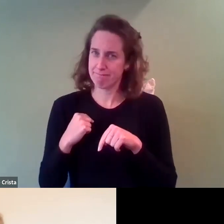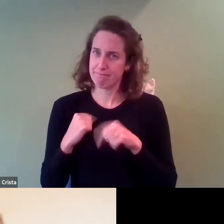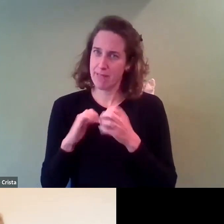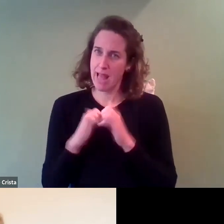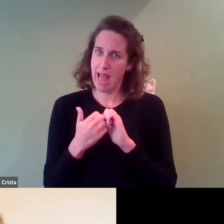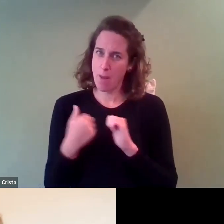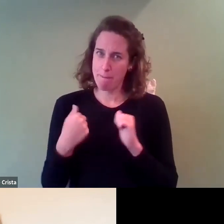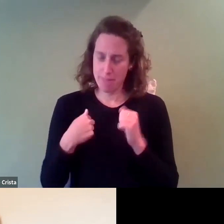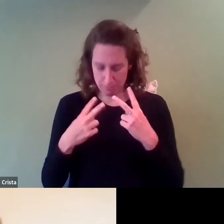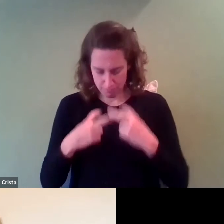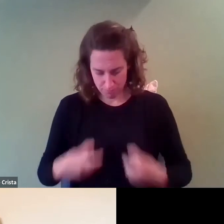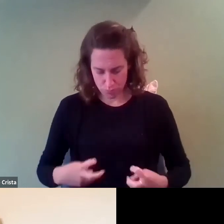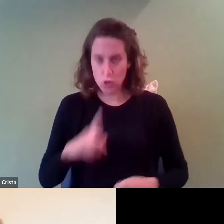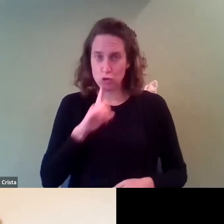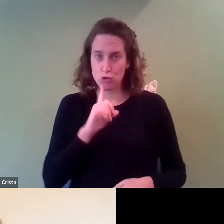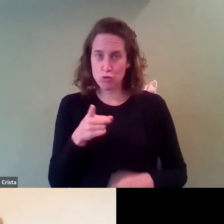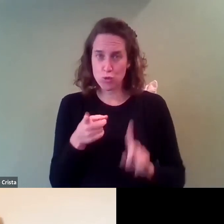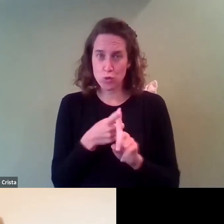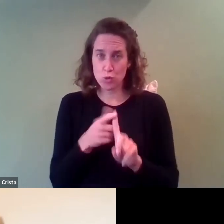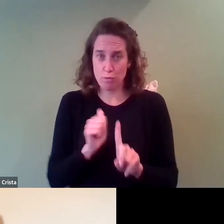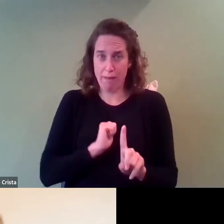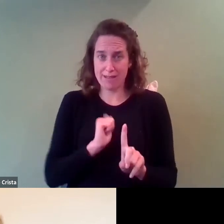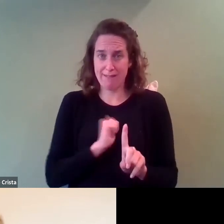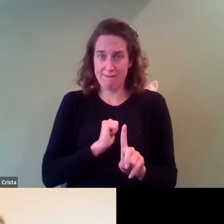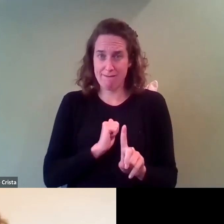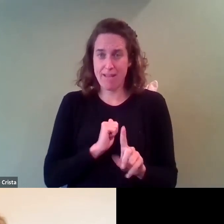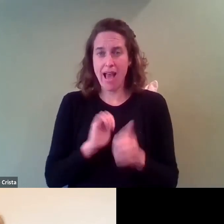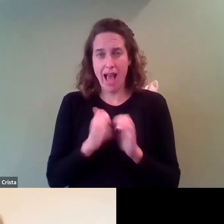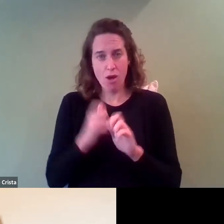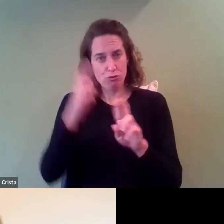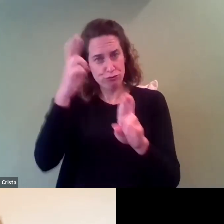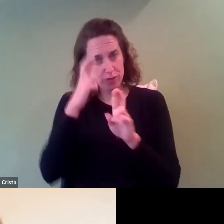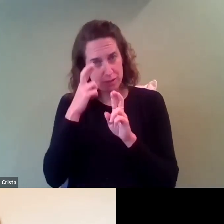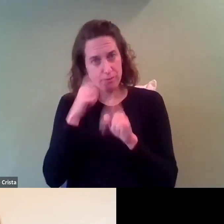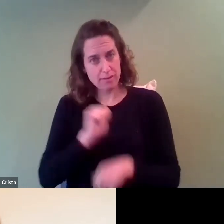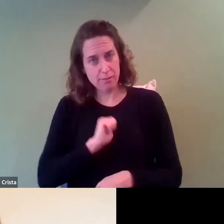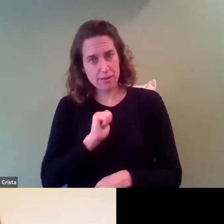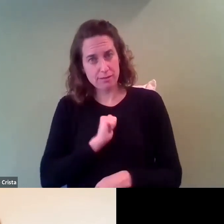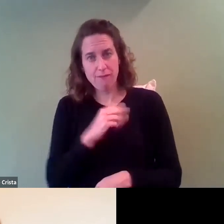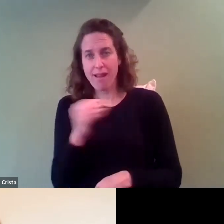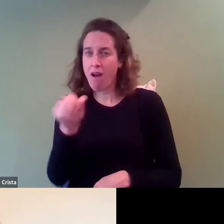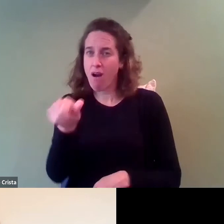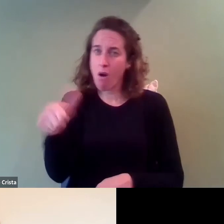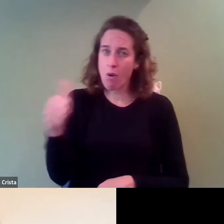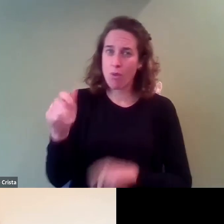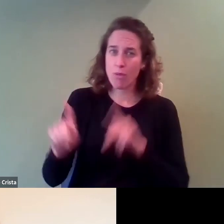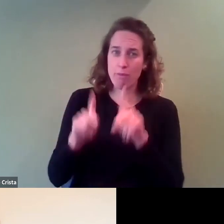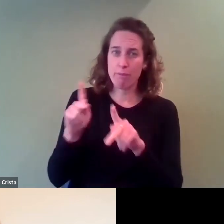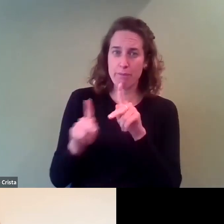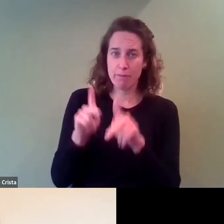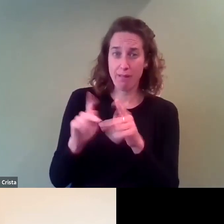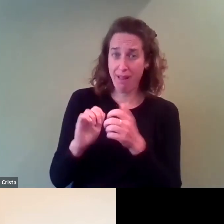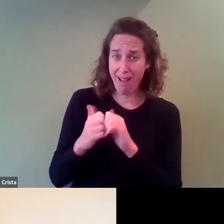to myself? How can I be respectful of myself and of others in this space in ways that